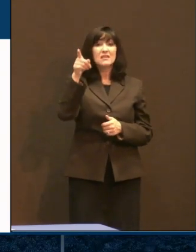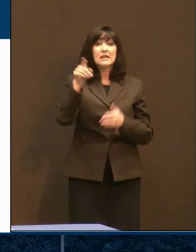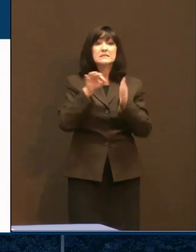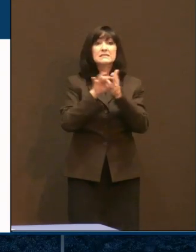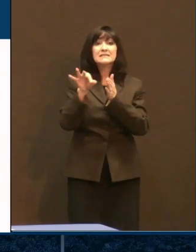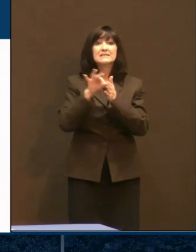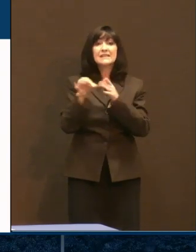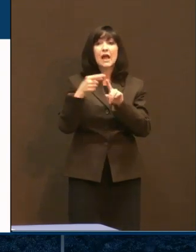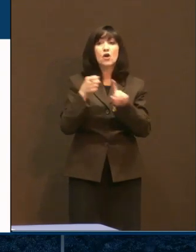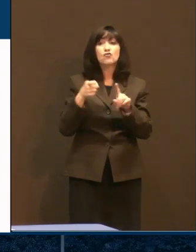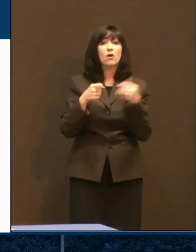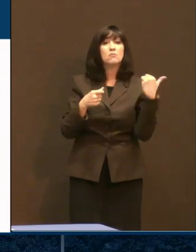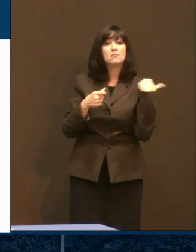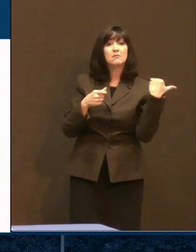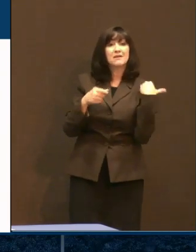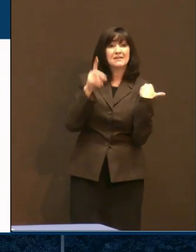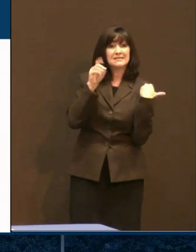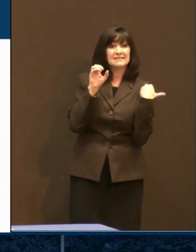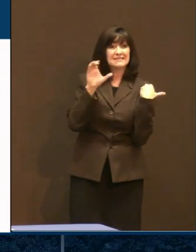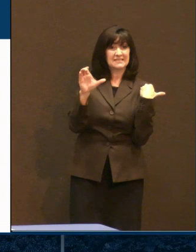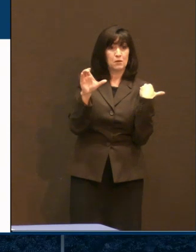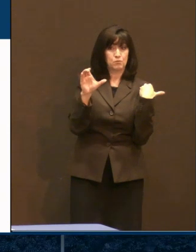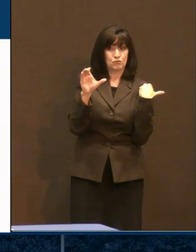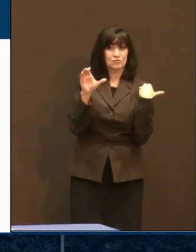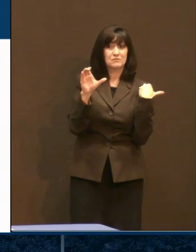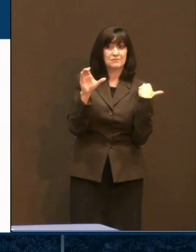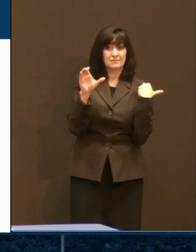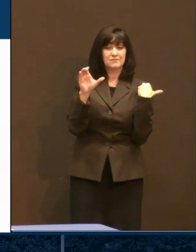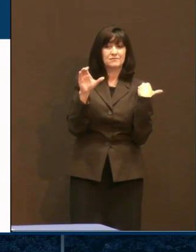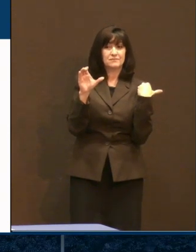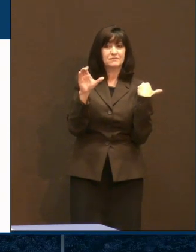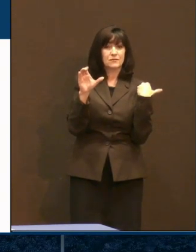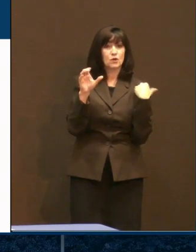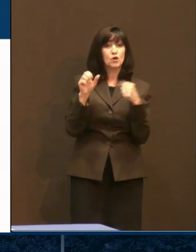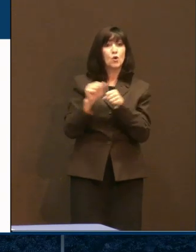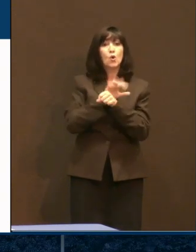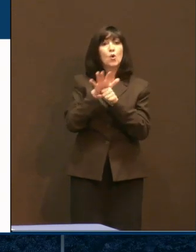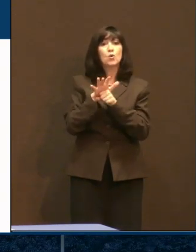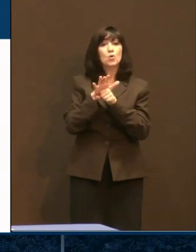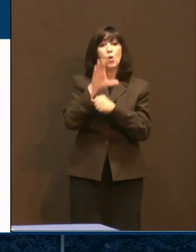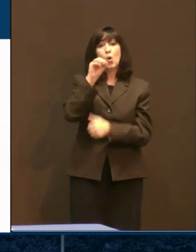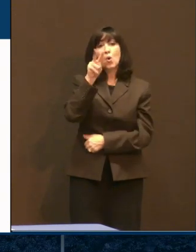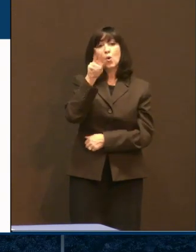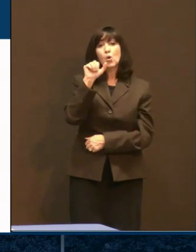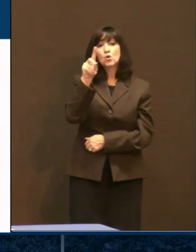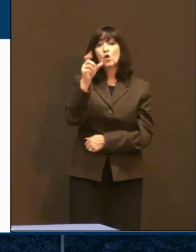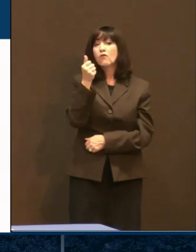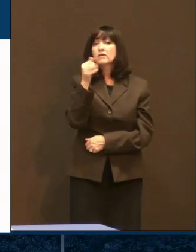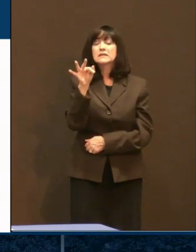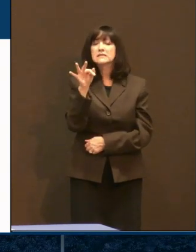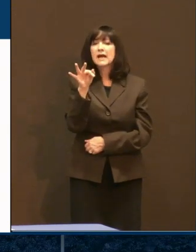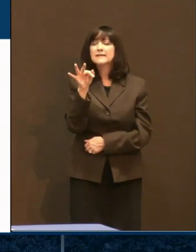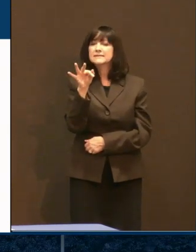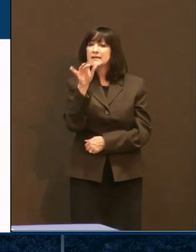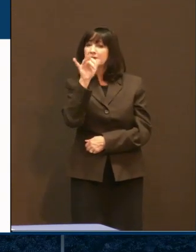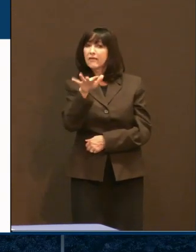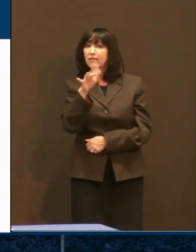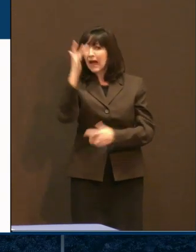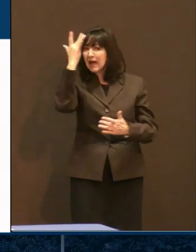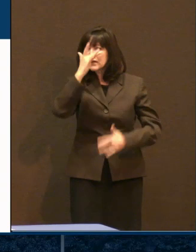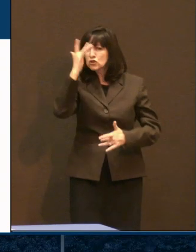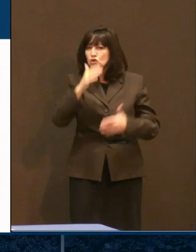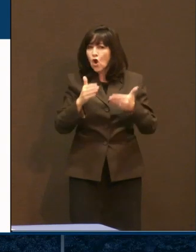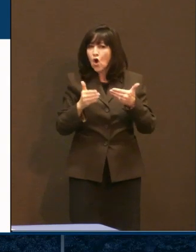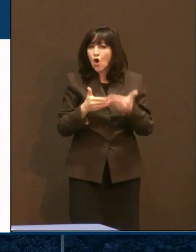December and shows you the dramatic increase of COVID-19-like illness by week, as well